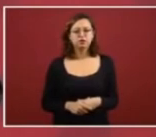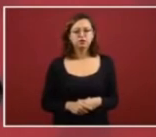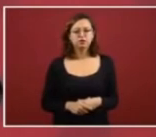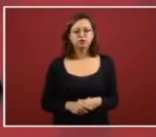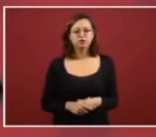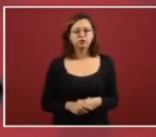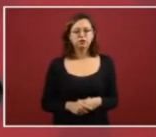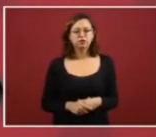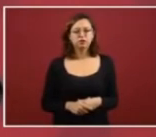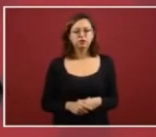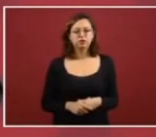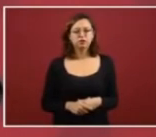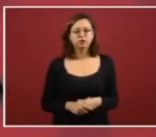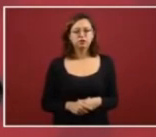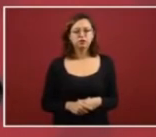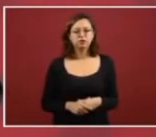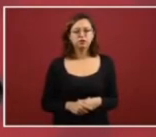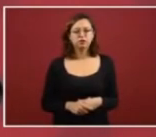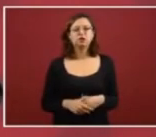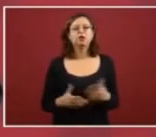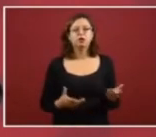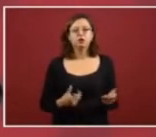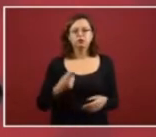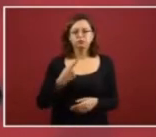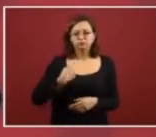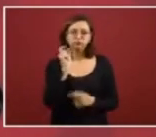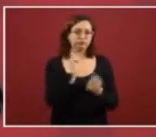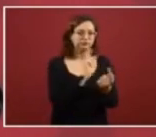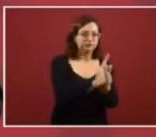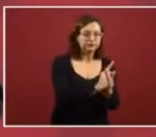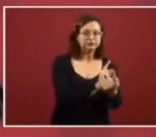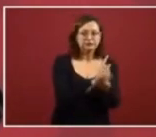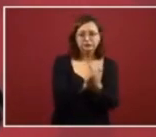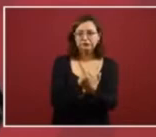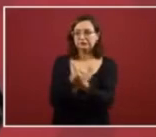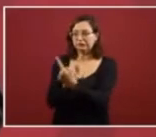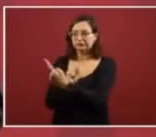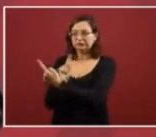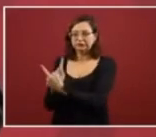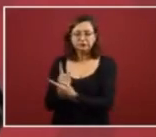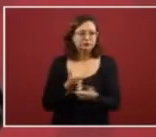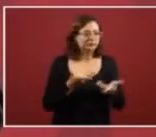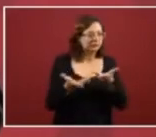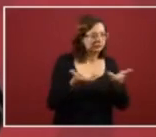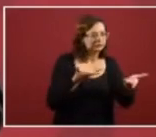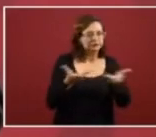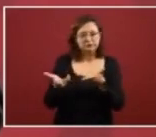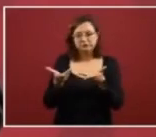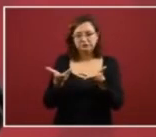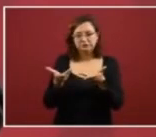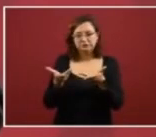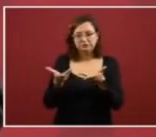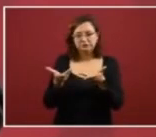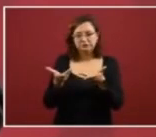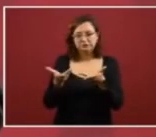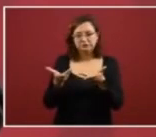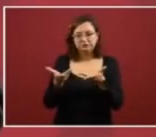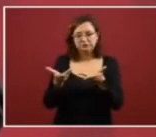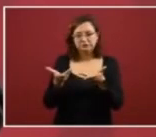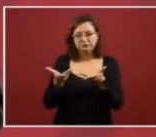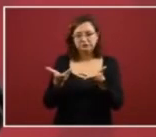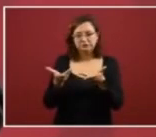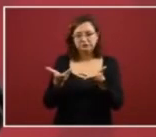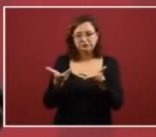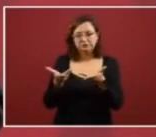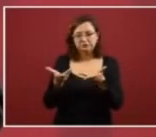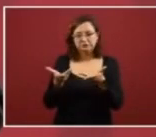legisladores. We spoke with legislators. Nuestros estábamos en vísperas de unas elecciones. And we were just about